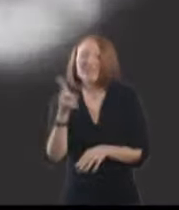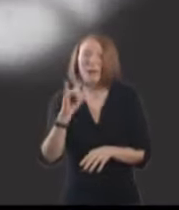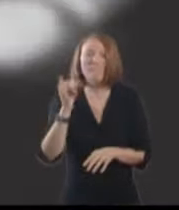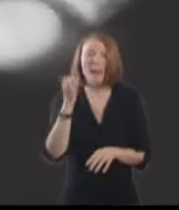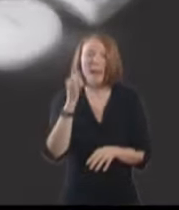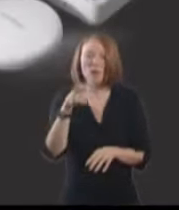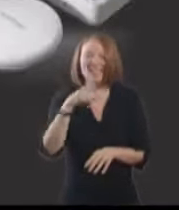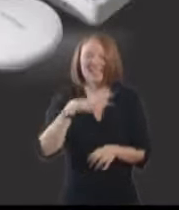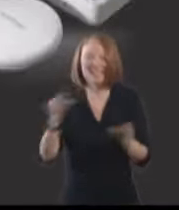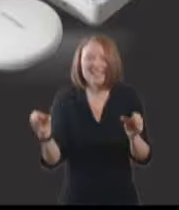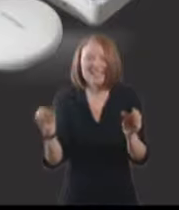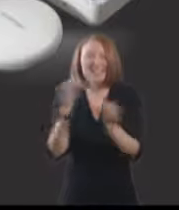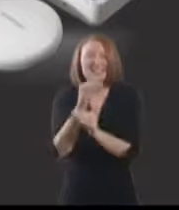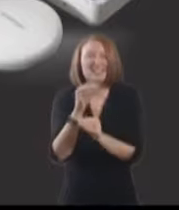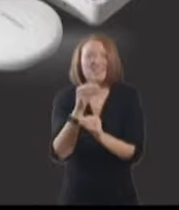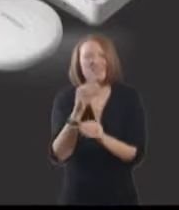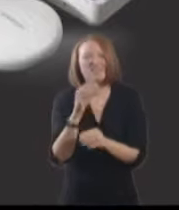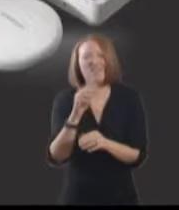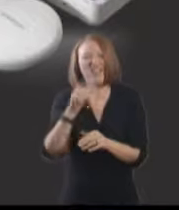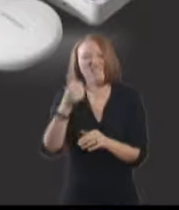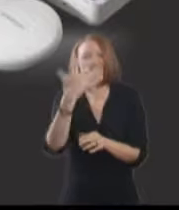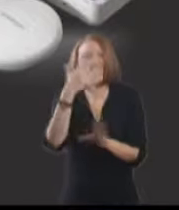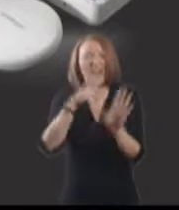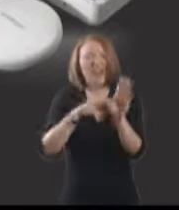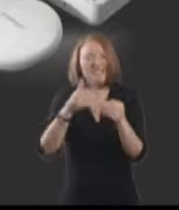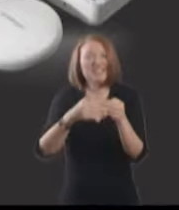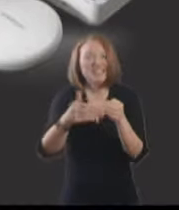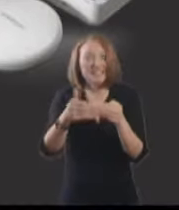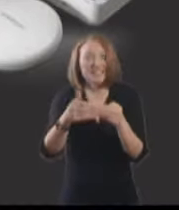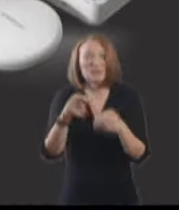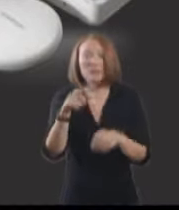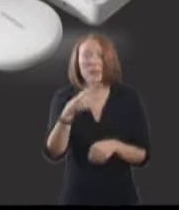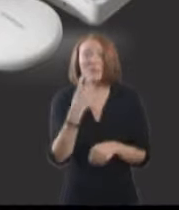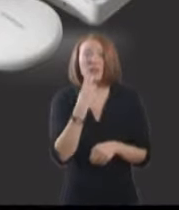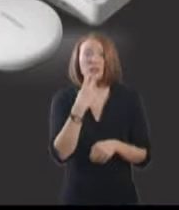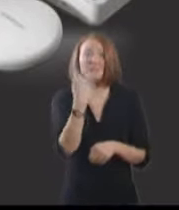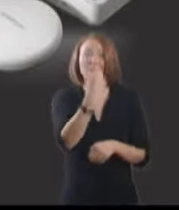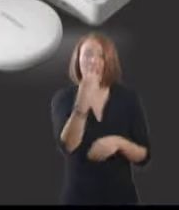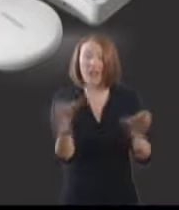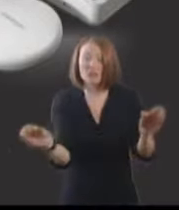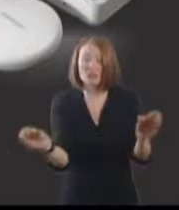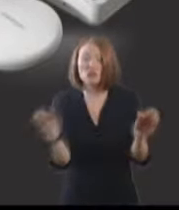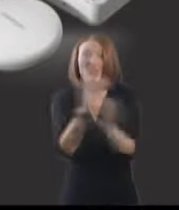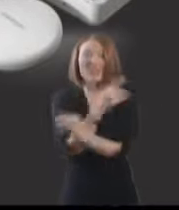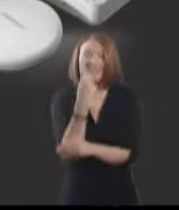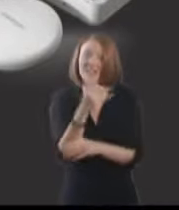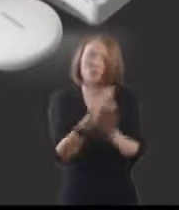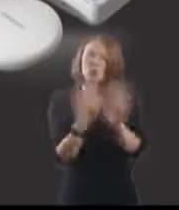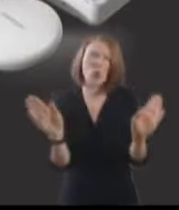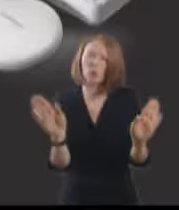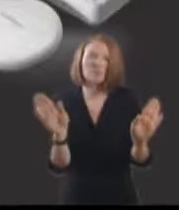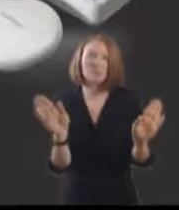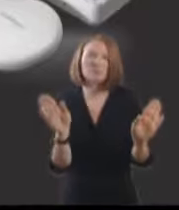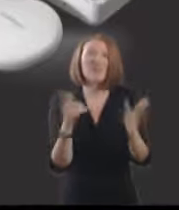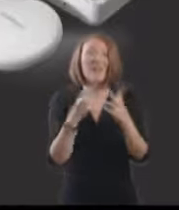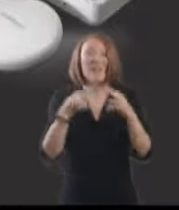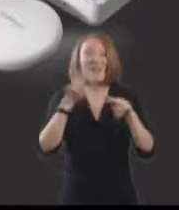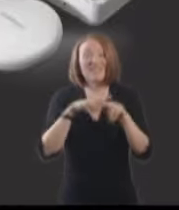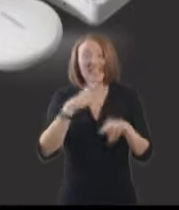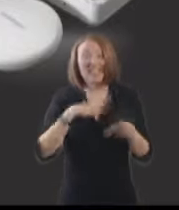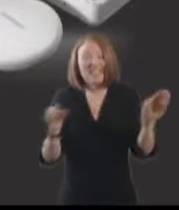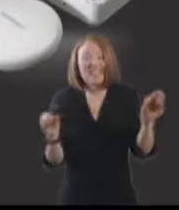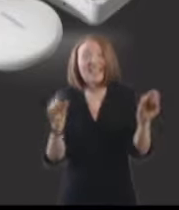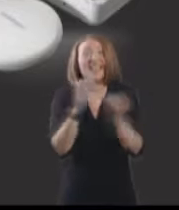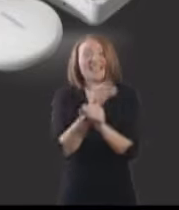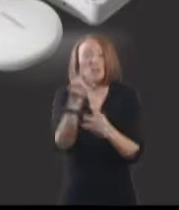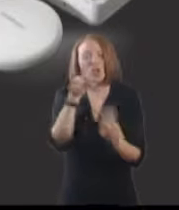The vibrating pad and flashing strobe will also last 10 years, but you may need to replace the battery after 5 years. Do